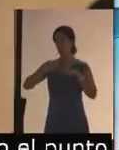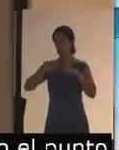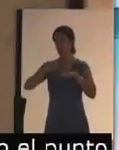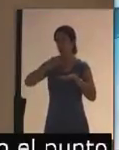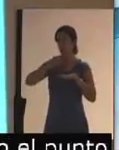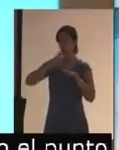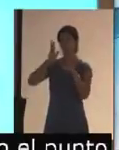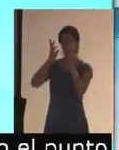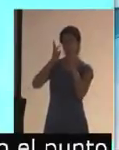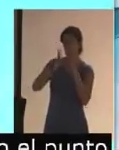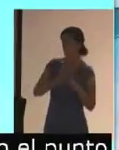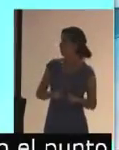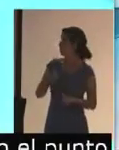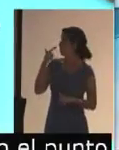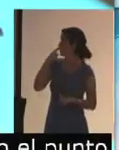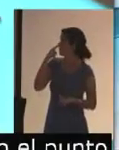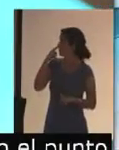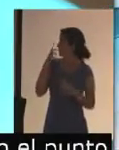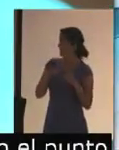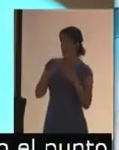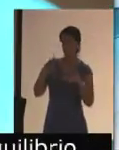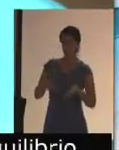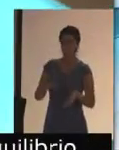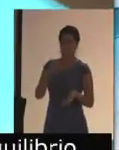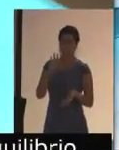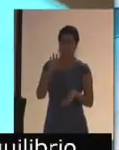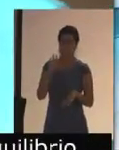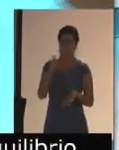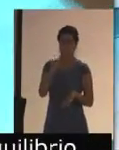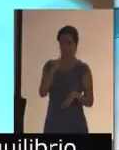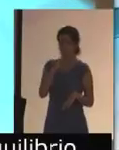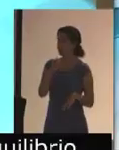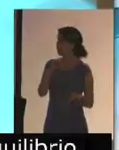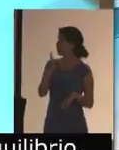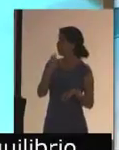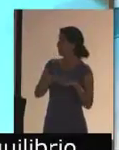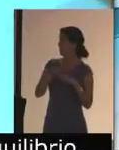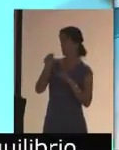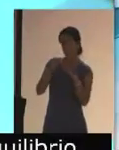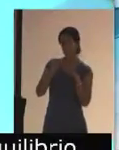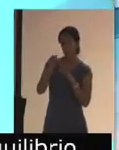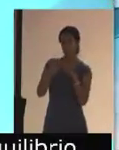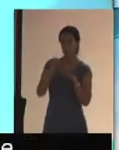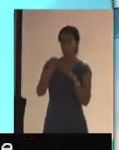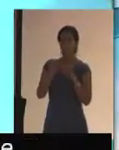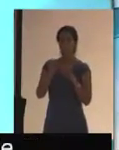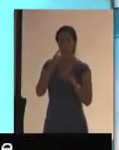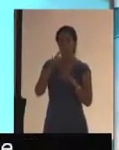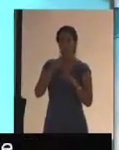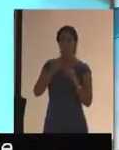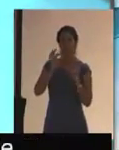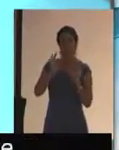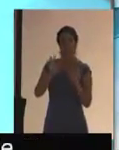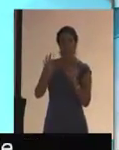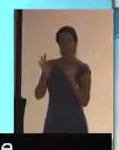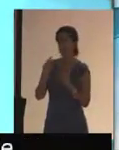can maintain the balance. But as you can see, the structure is not very rigid, and that adds difficulties when making